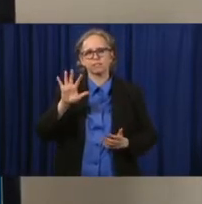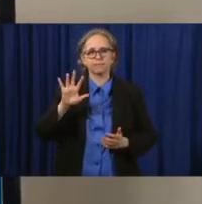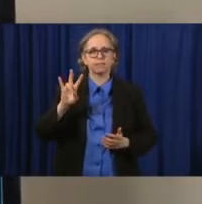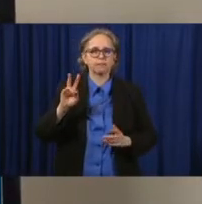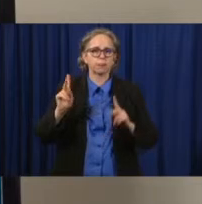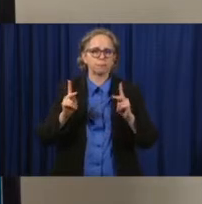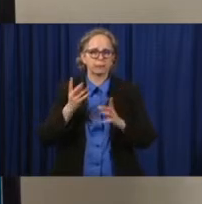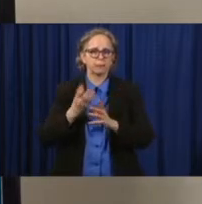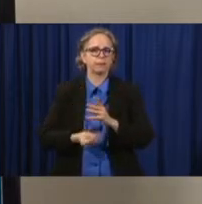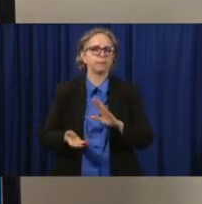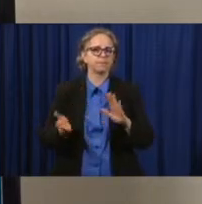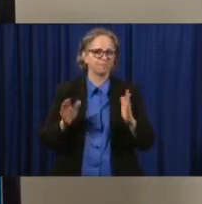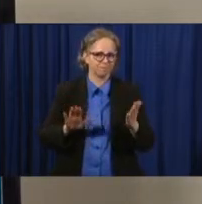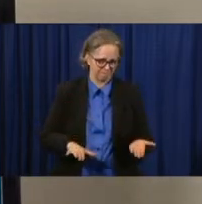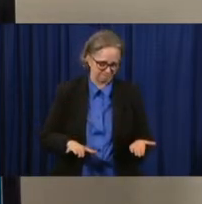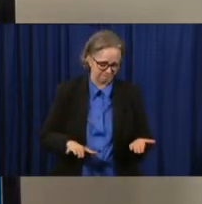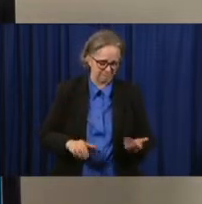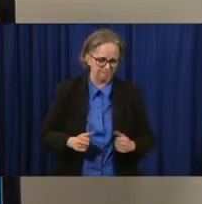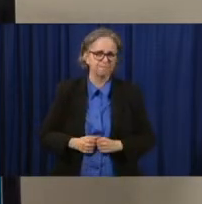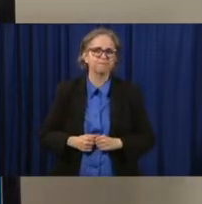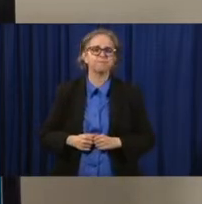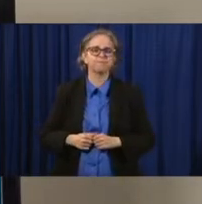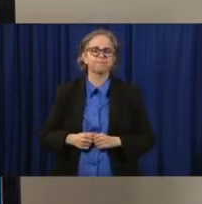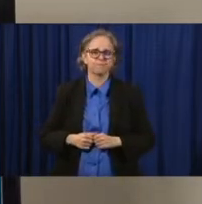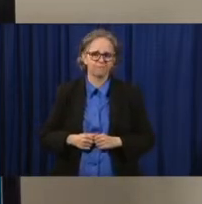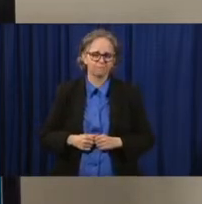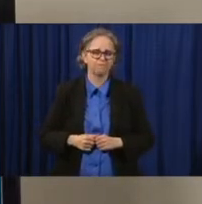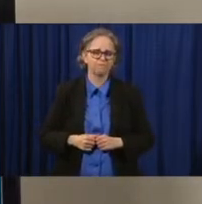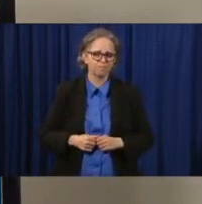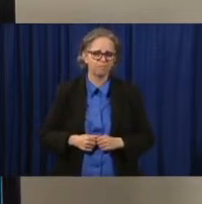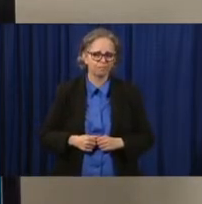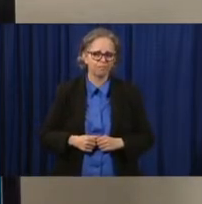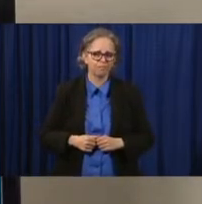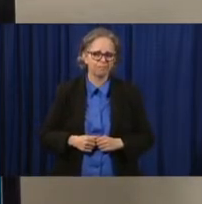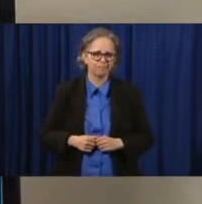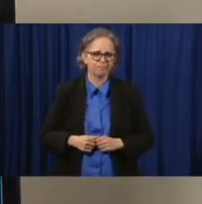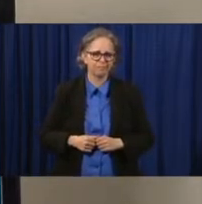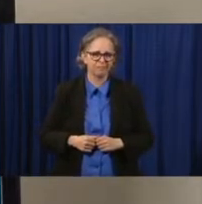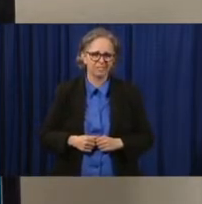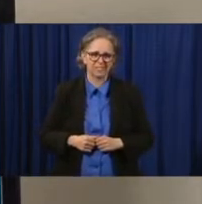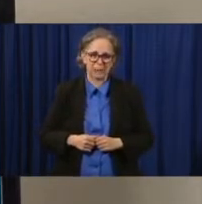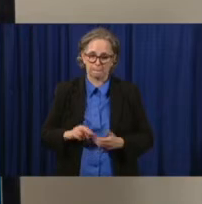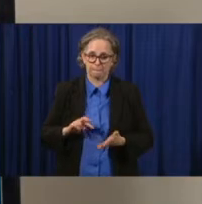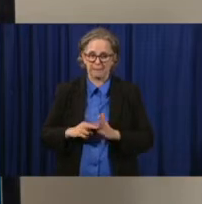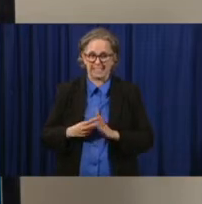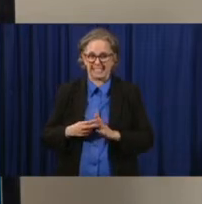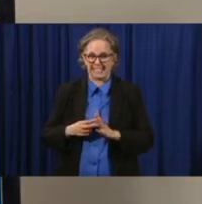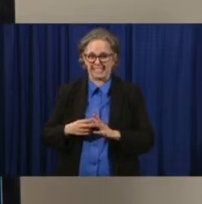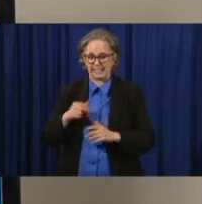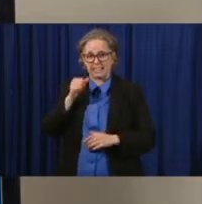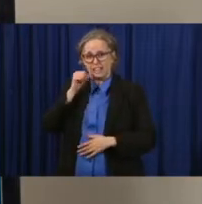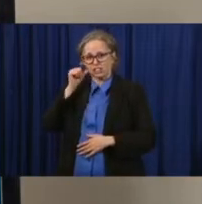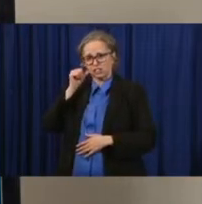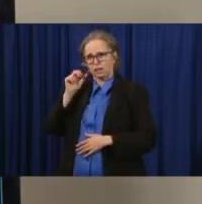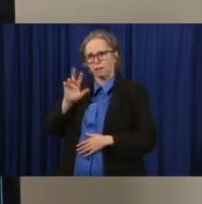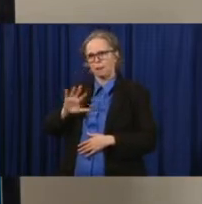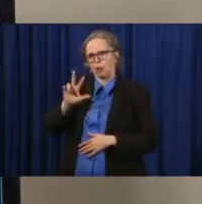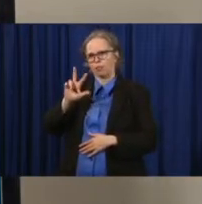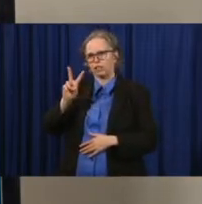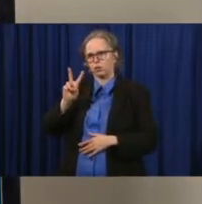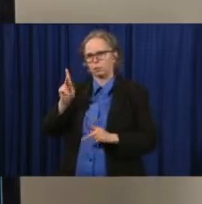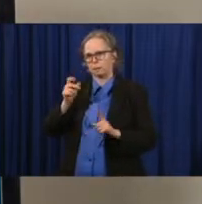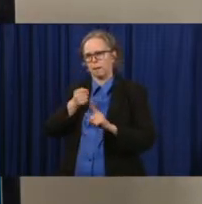1,657 Ohioans that we've lost to COVID. That was 32 more reported in the last 24